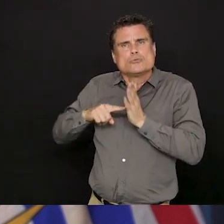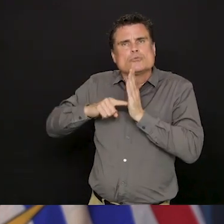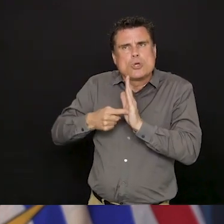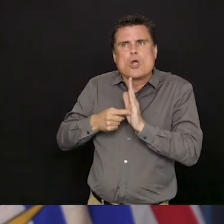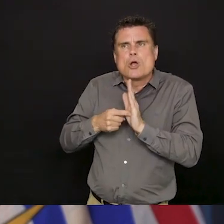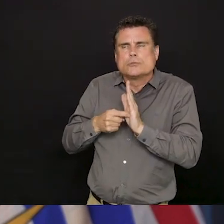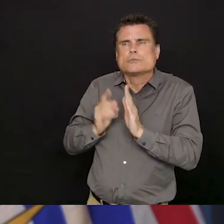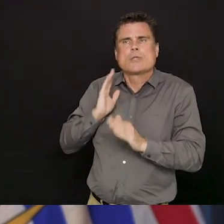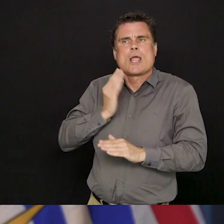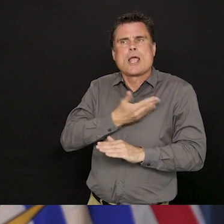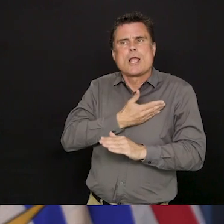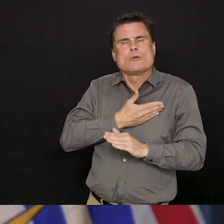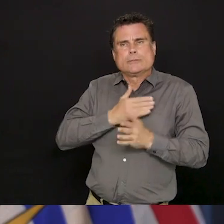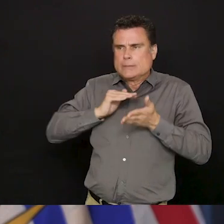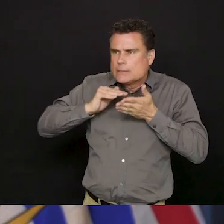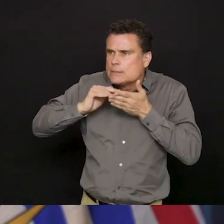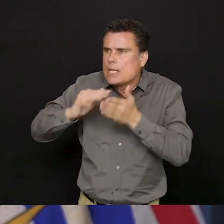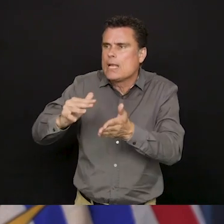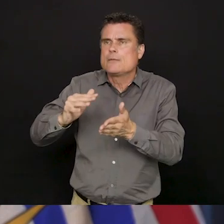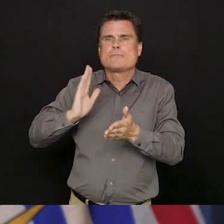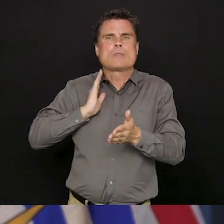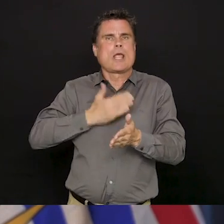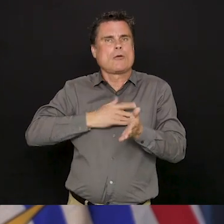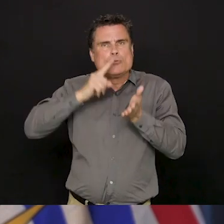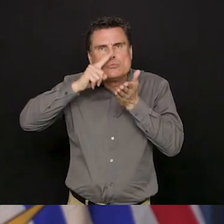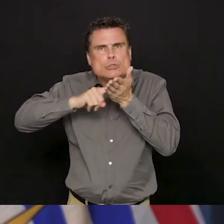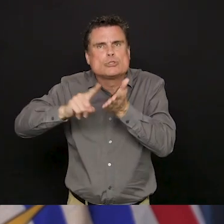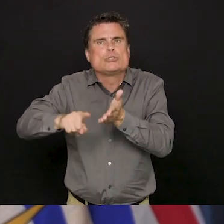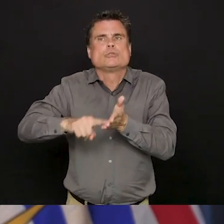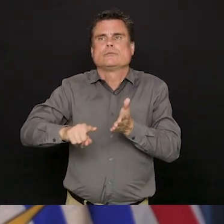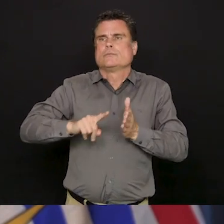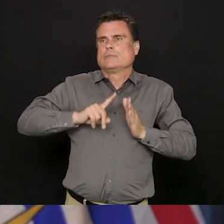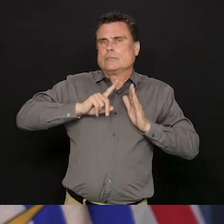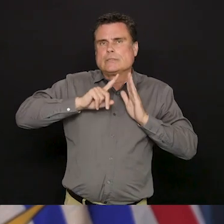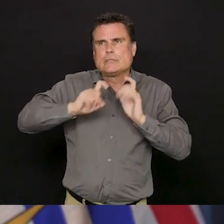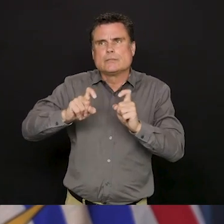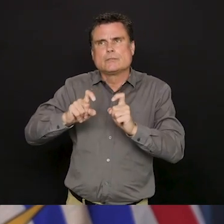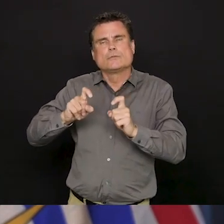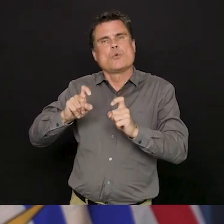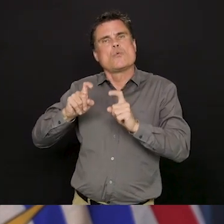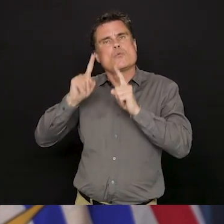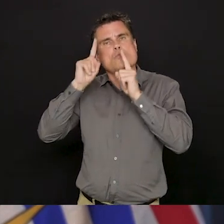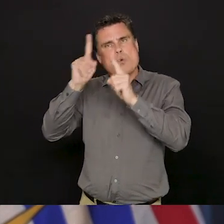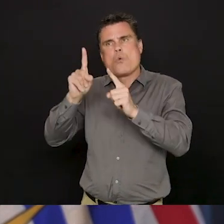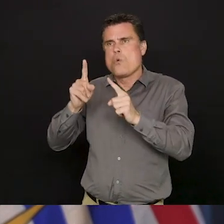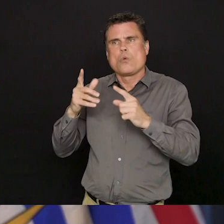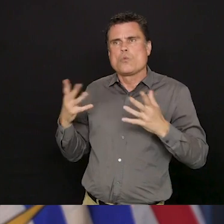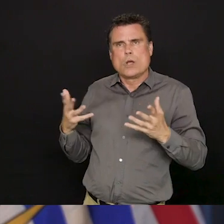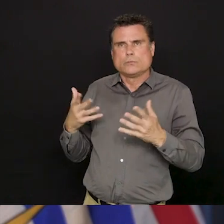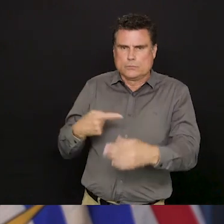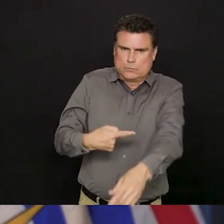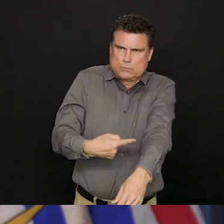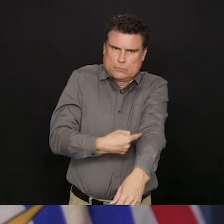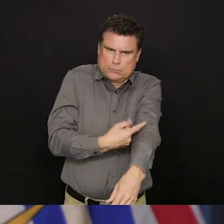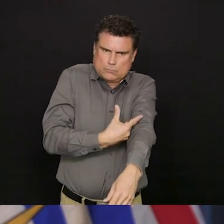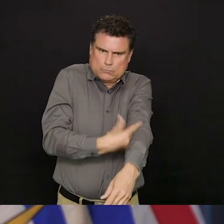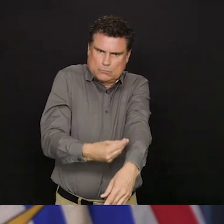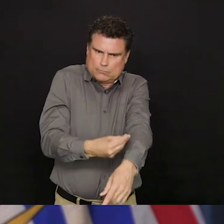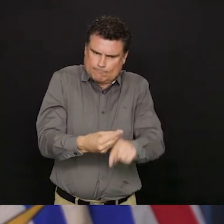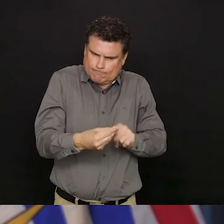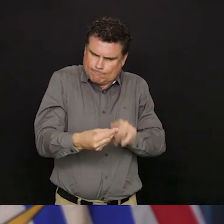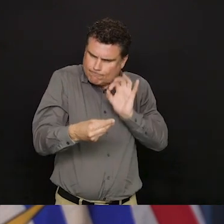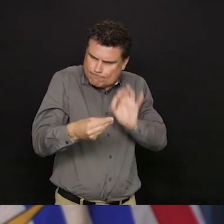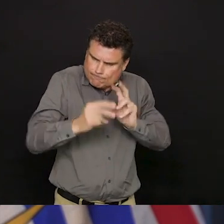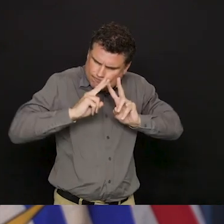broader understanding of how many people in our community have been infected, but also to be able to understand who